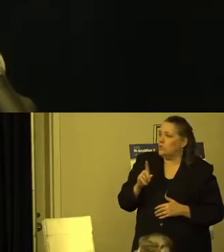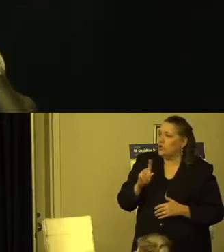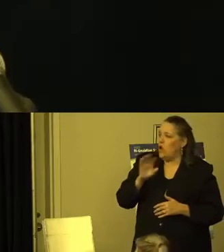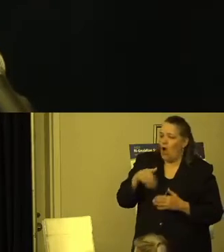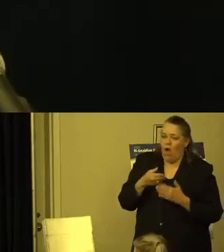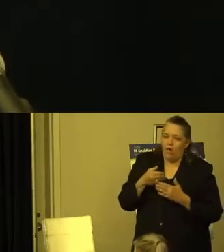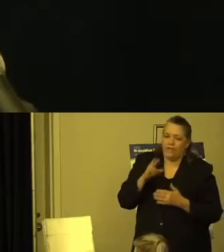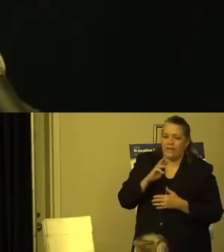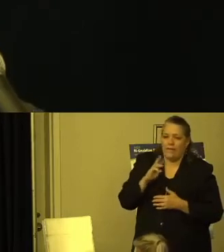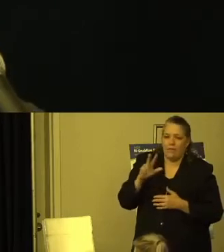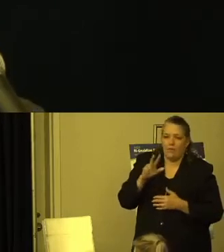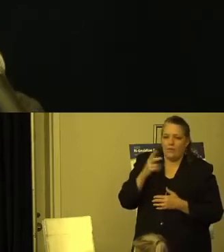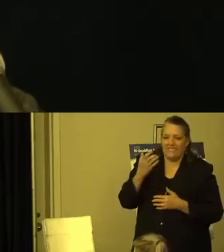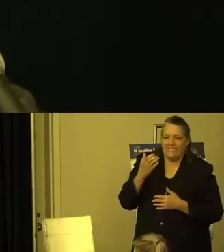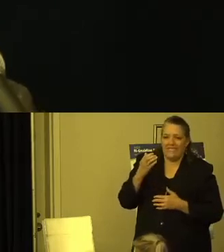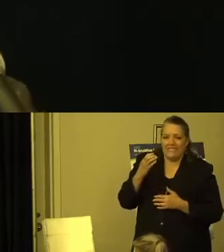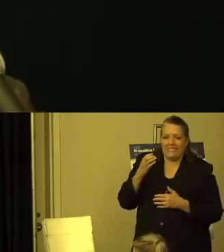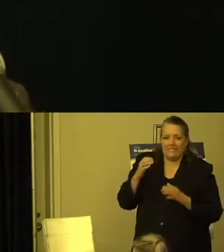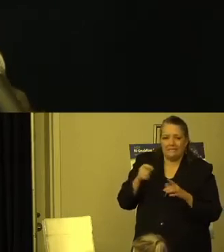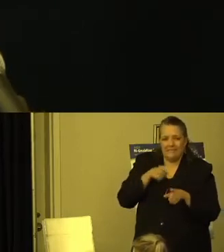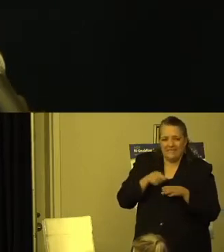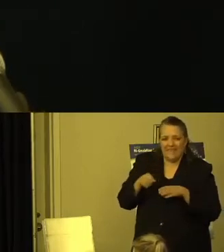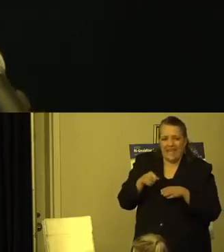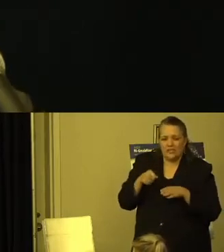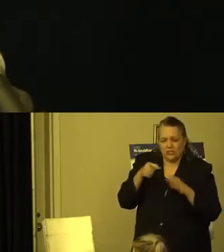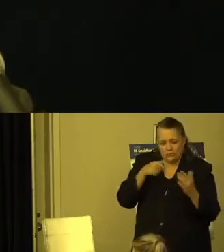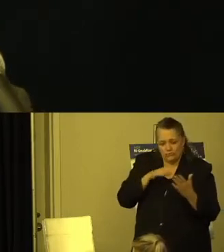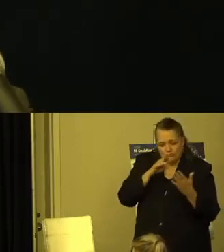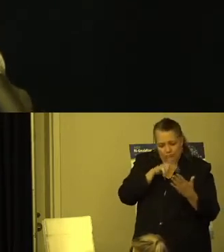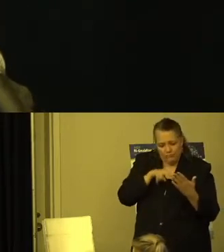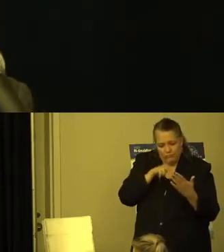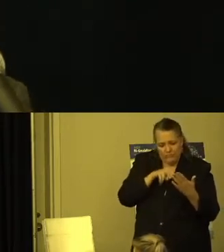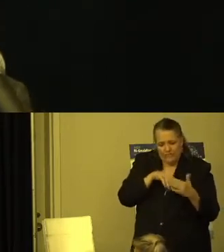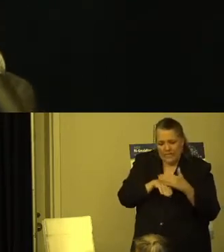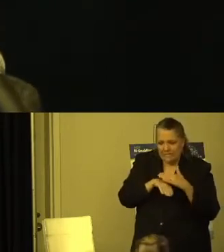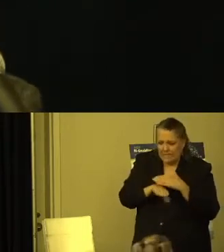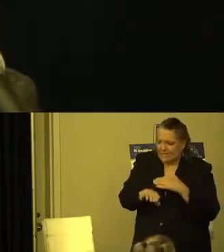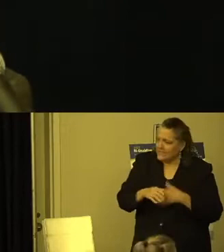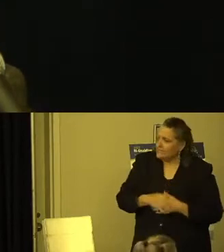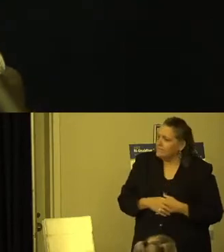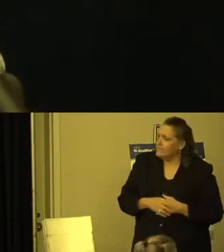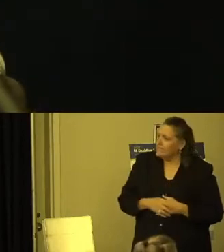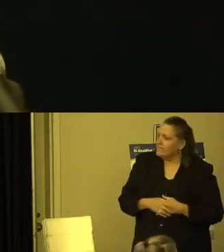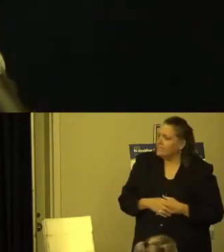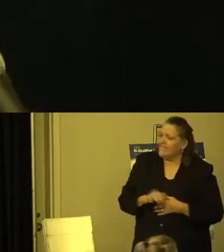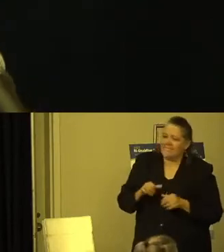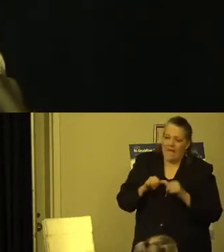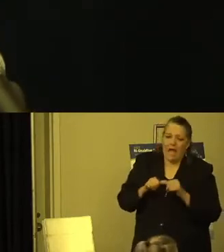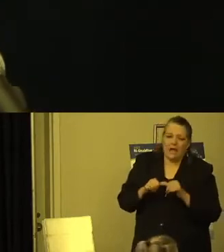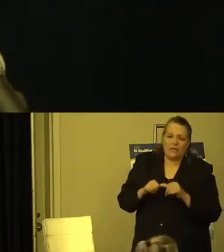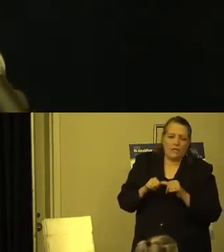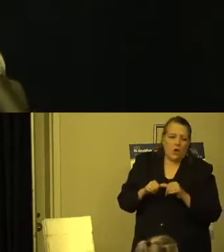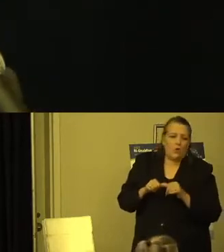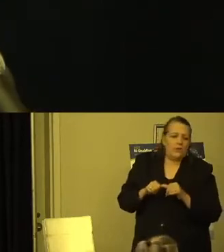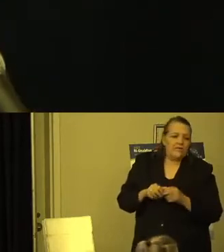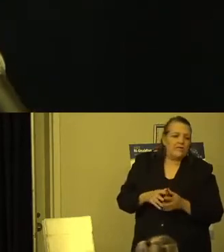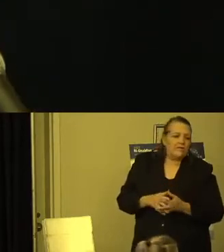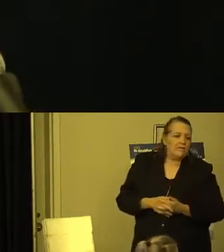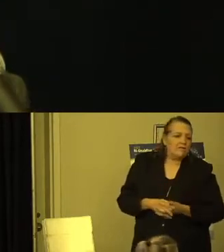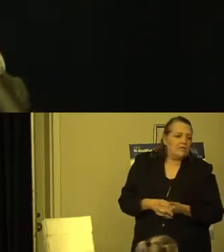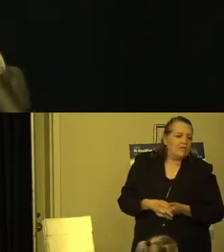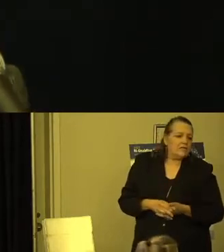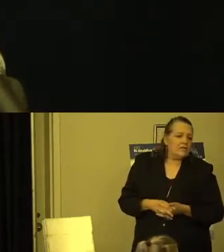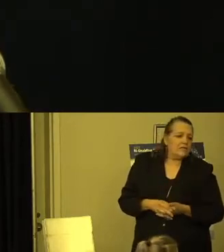the W3C specifications are addressing accessibility. That is always an ongoing effort, but there's a